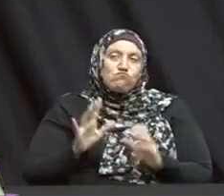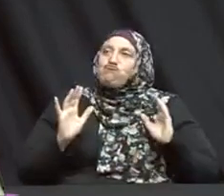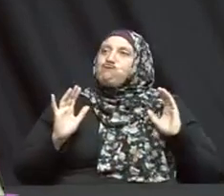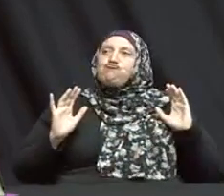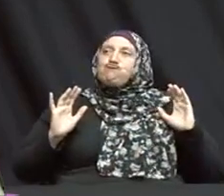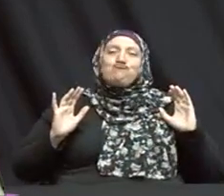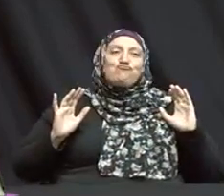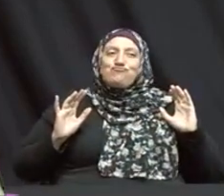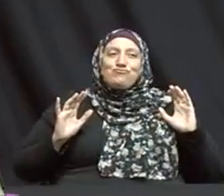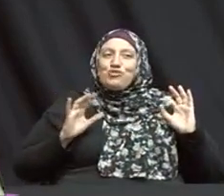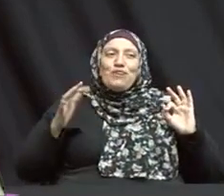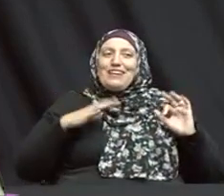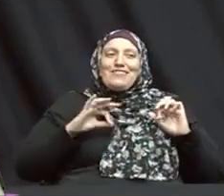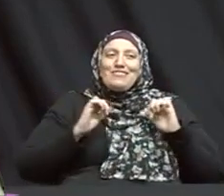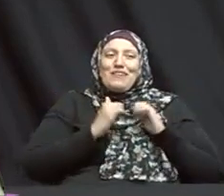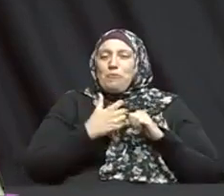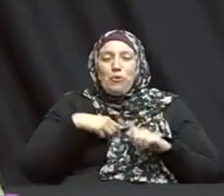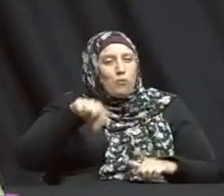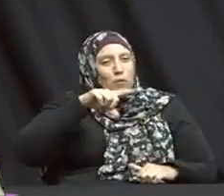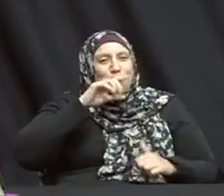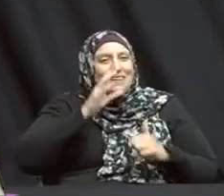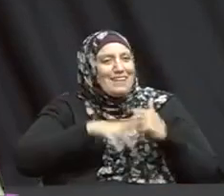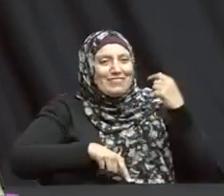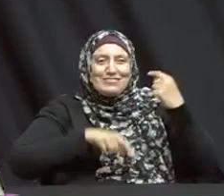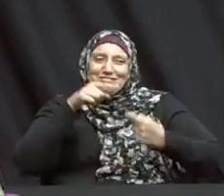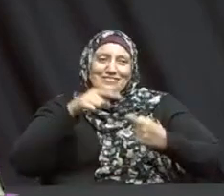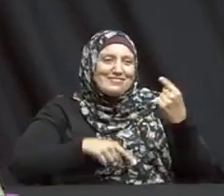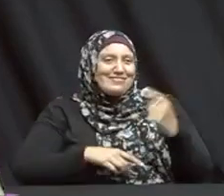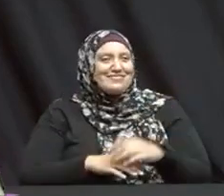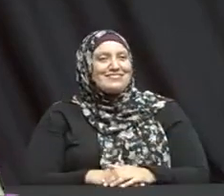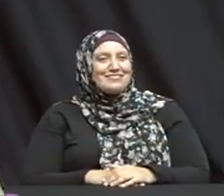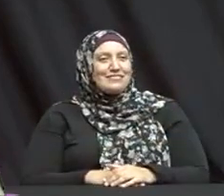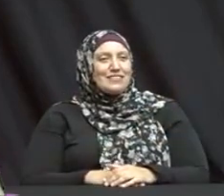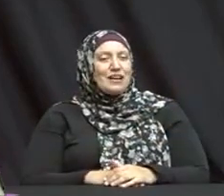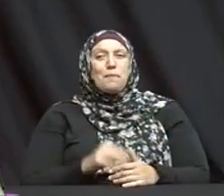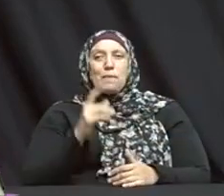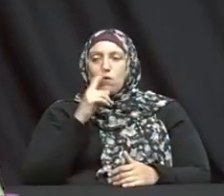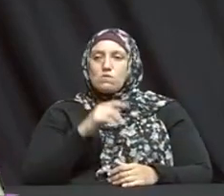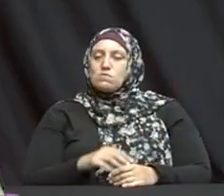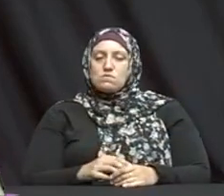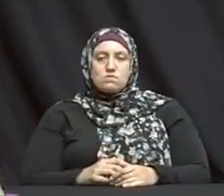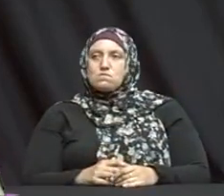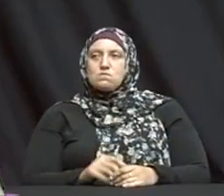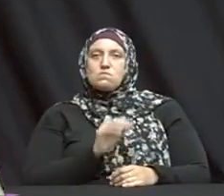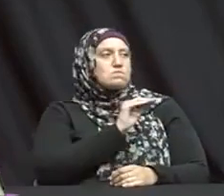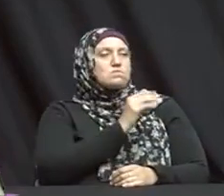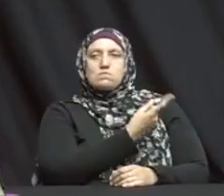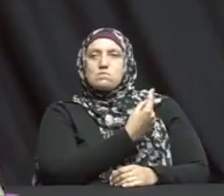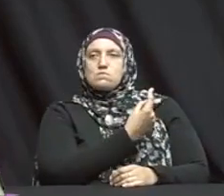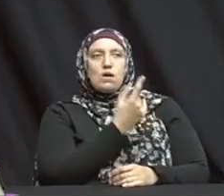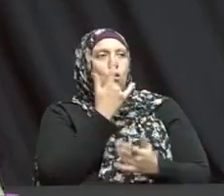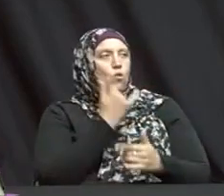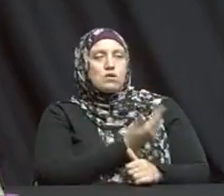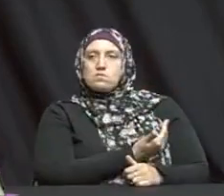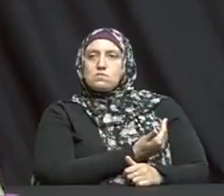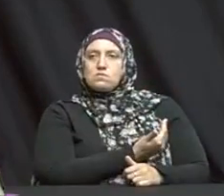dispute. The reason why people look to lawyers is because there may be a member of the